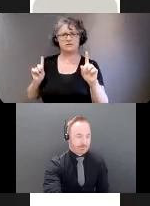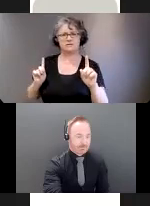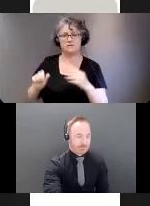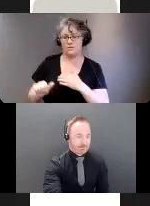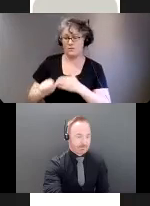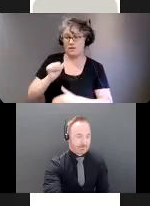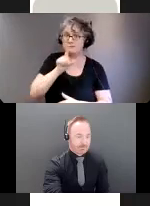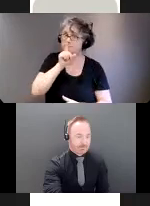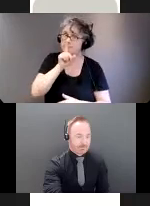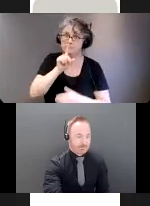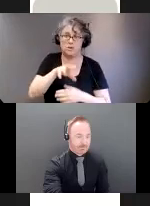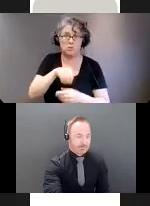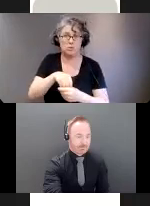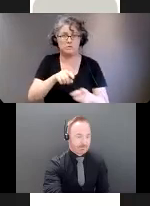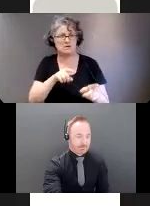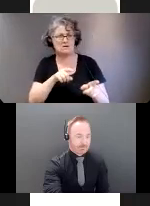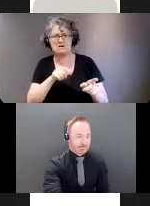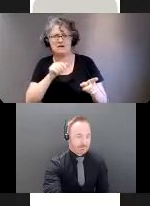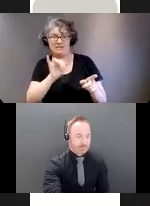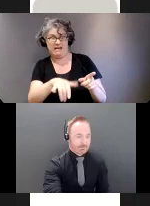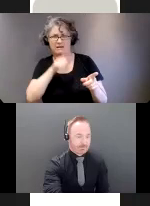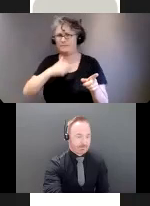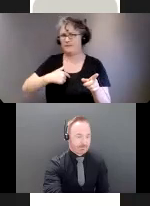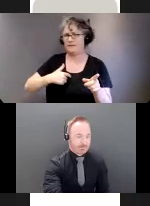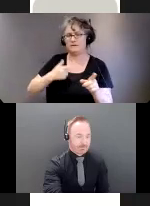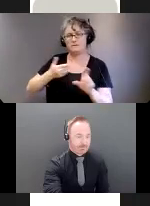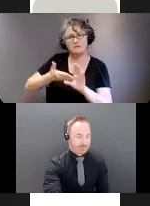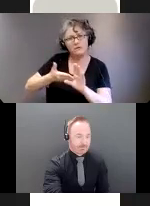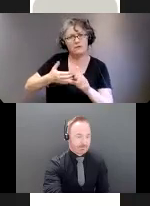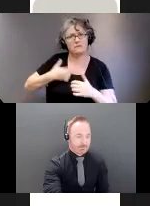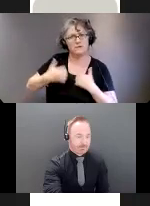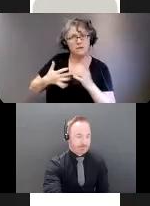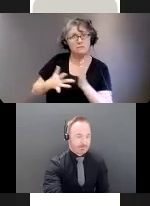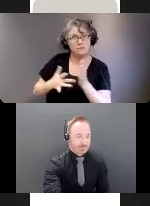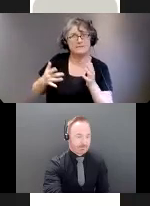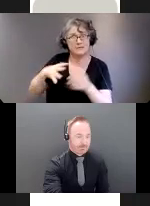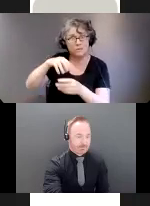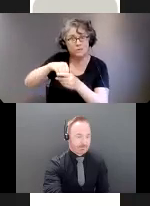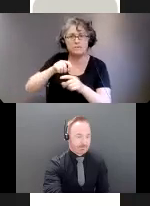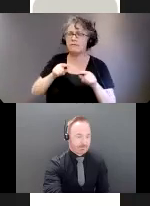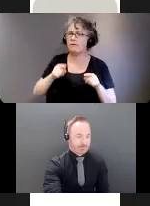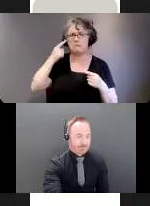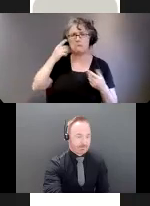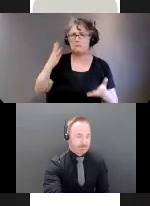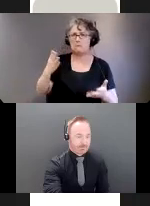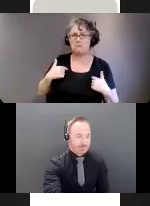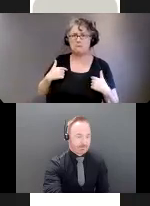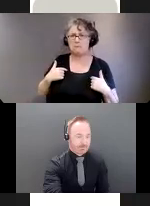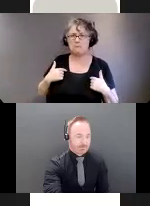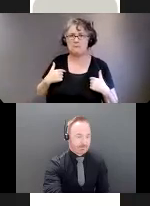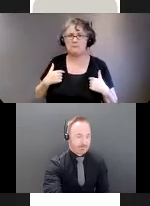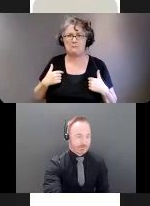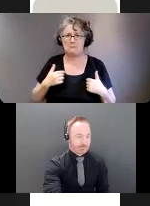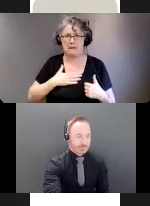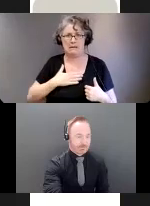threats or psychological or emotional abuse. So I think that language of domestic